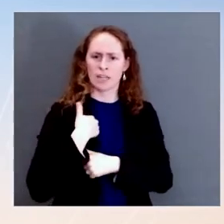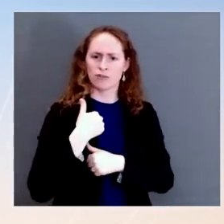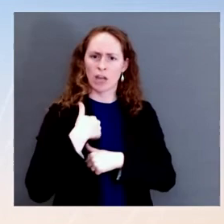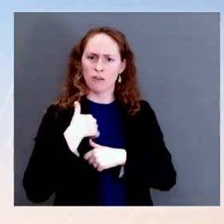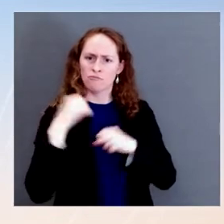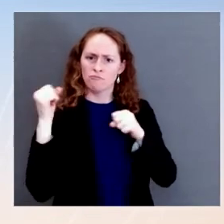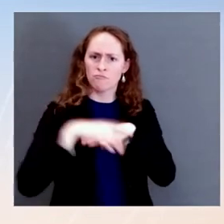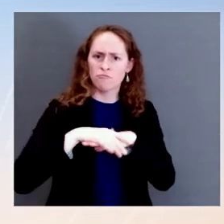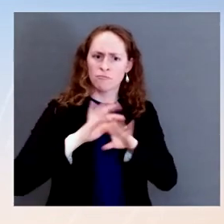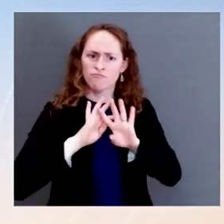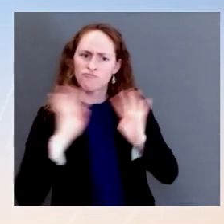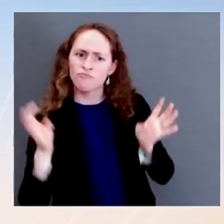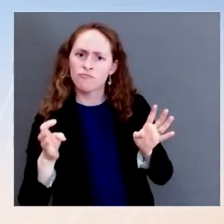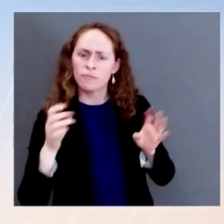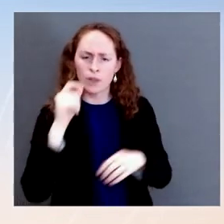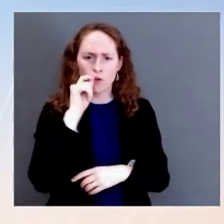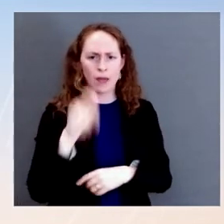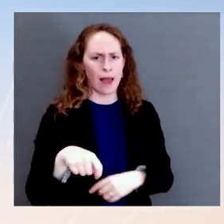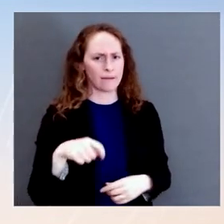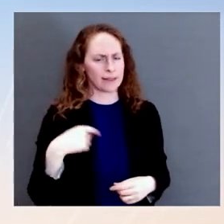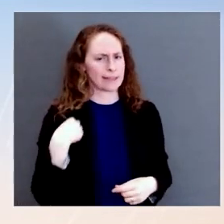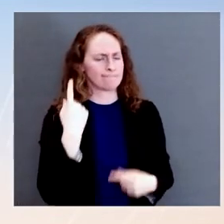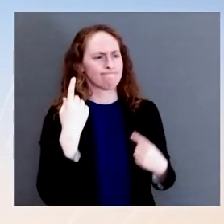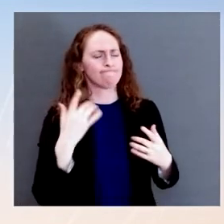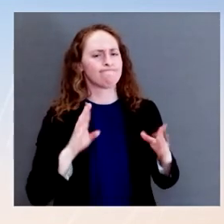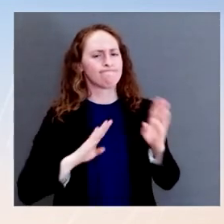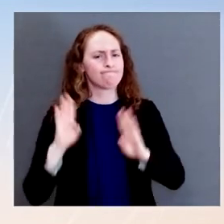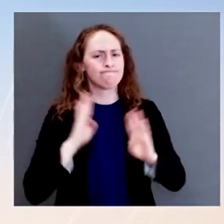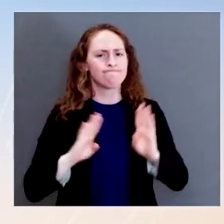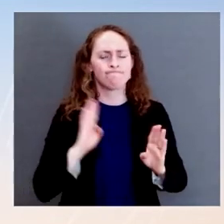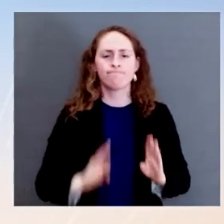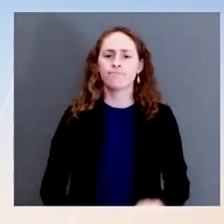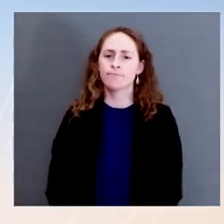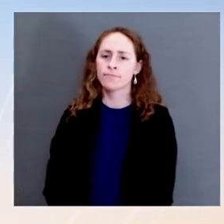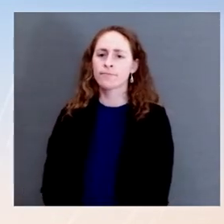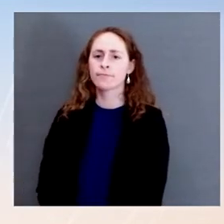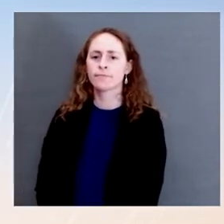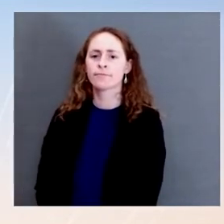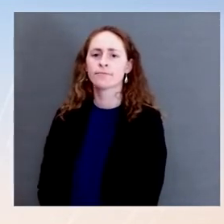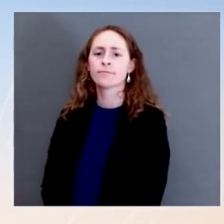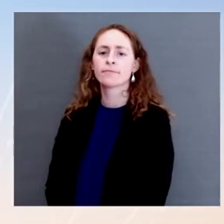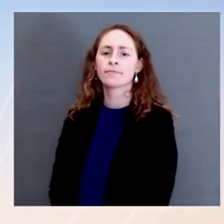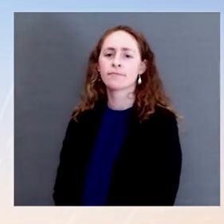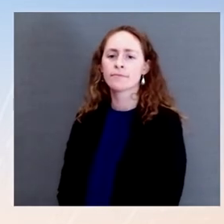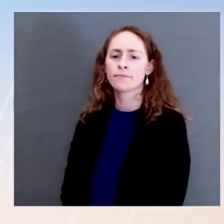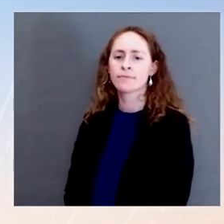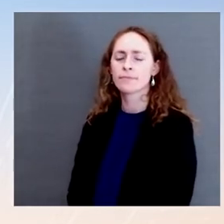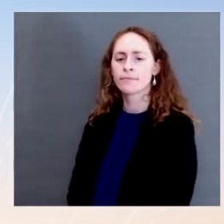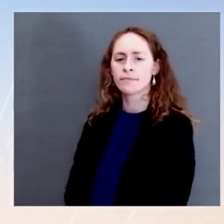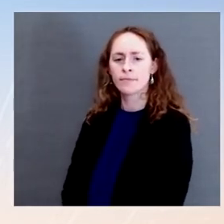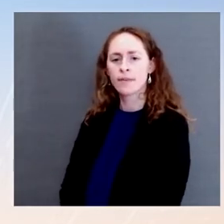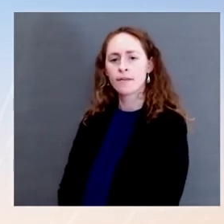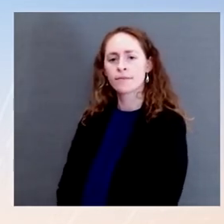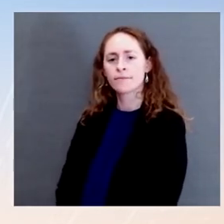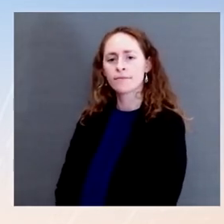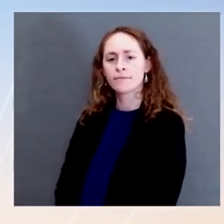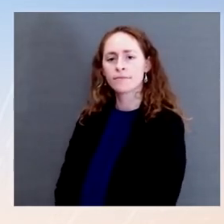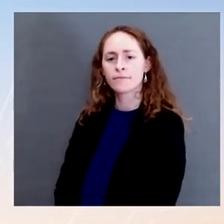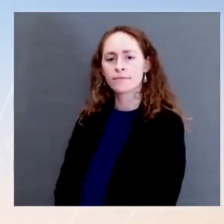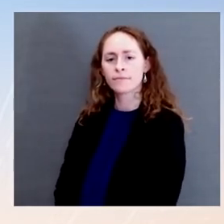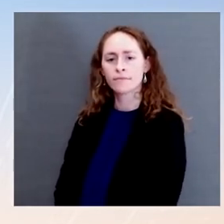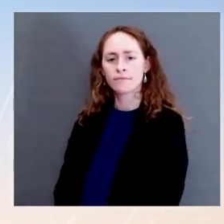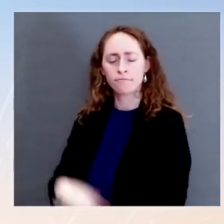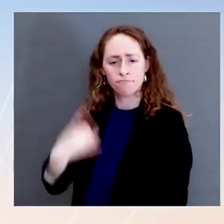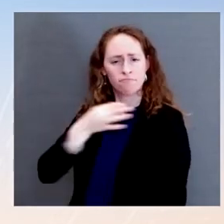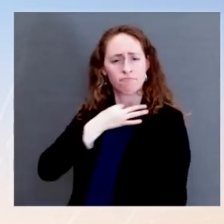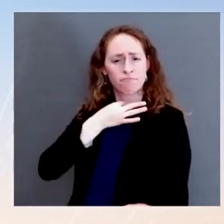prepared for the likelihood to see American forces on the ground in the region in the event that Russia does invade? I'm not going to get ahead